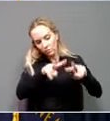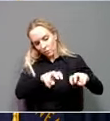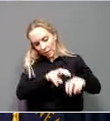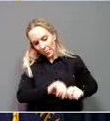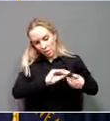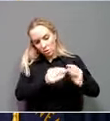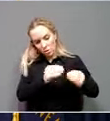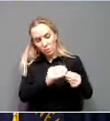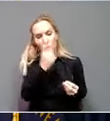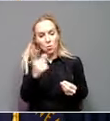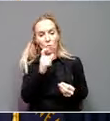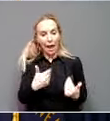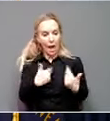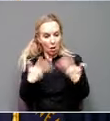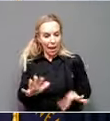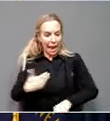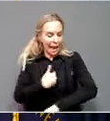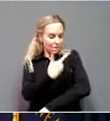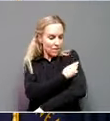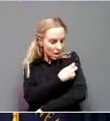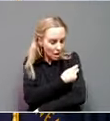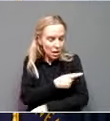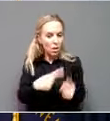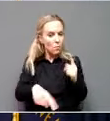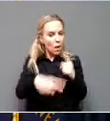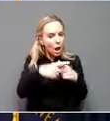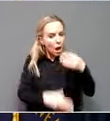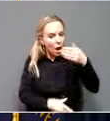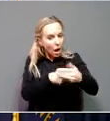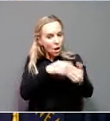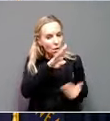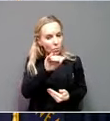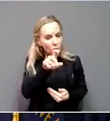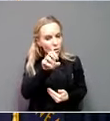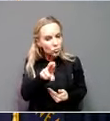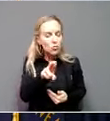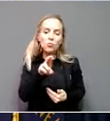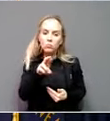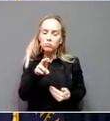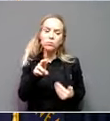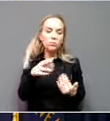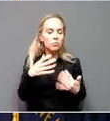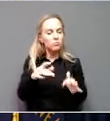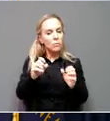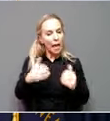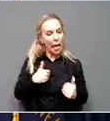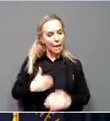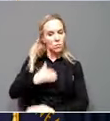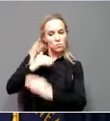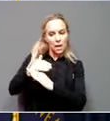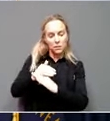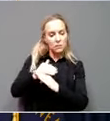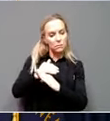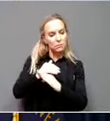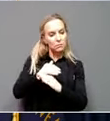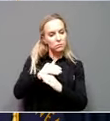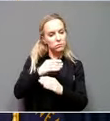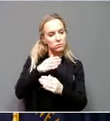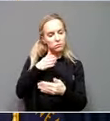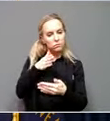and boosted are about as protected from Delta as they originally were to Alpha when they got vaccinated